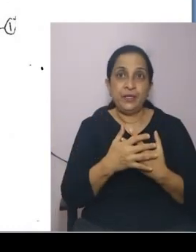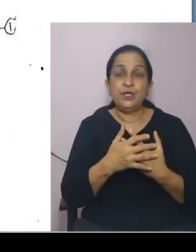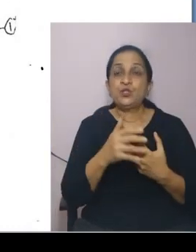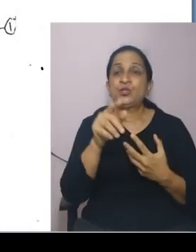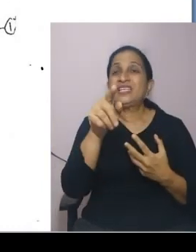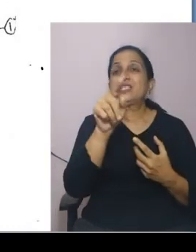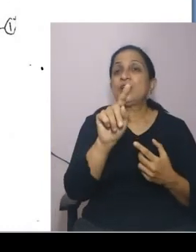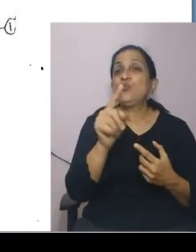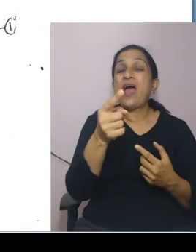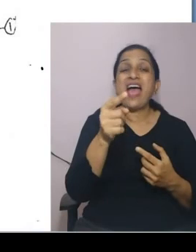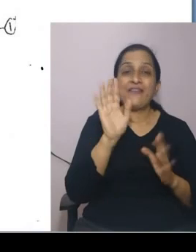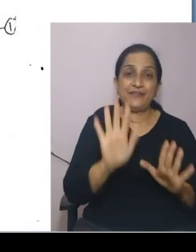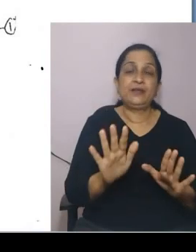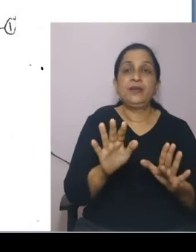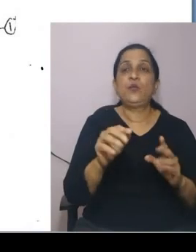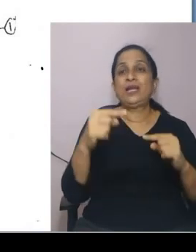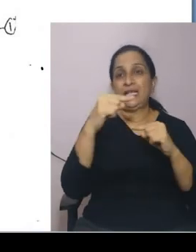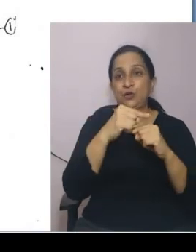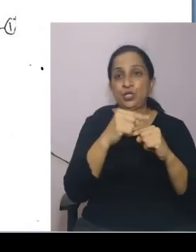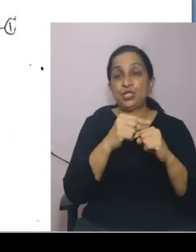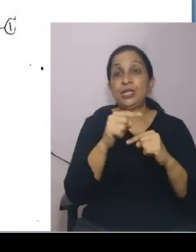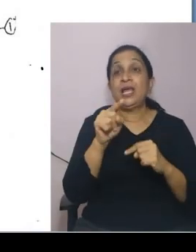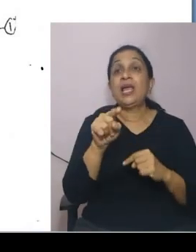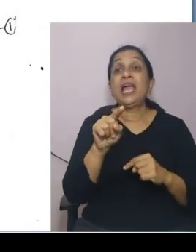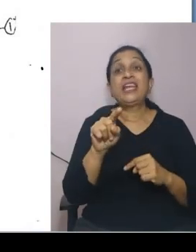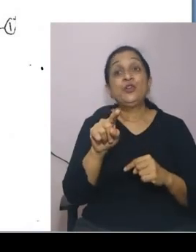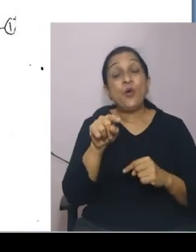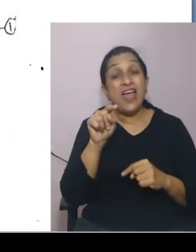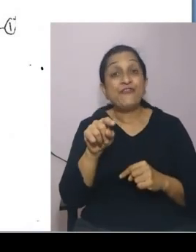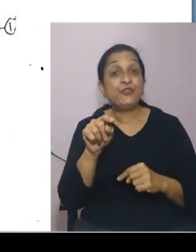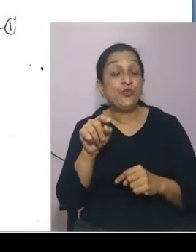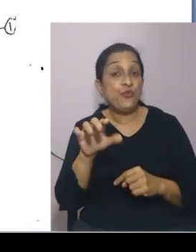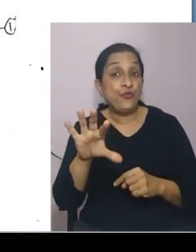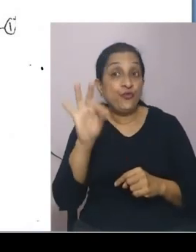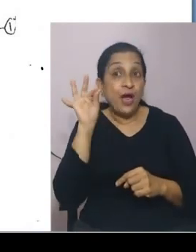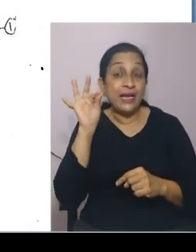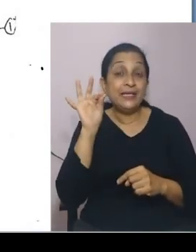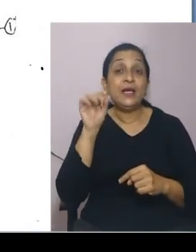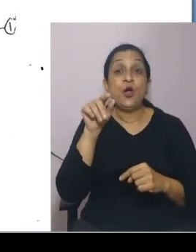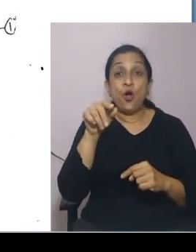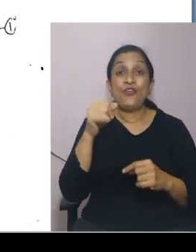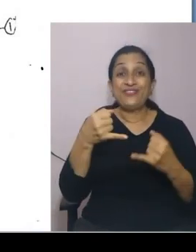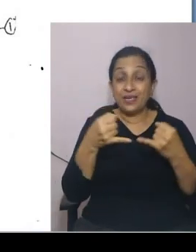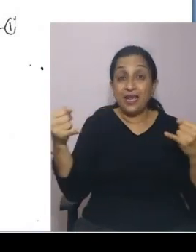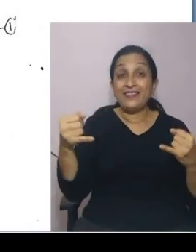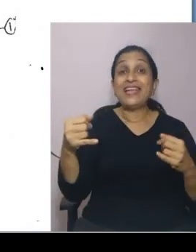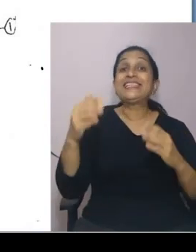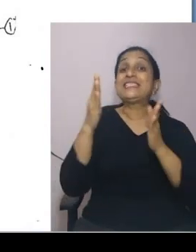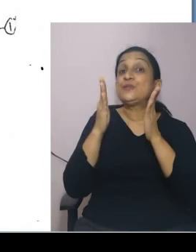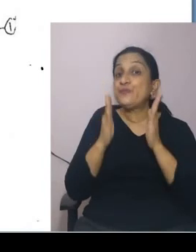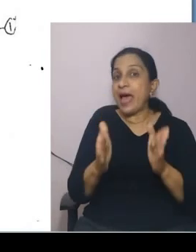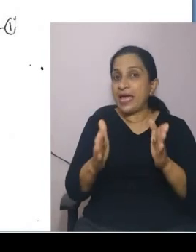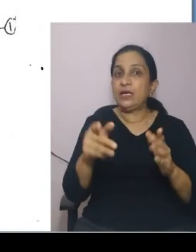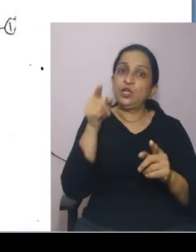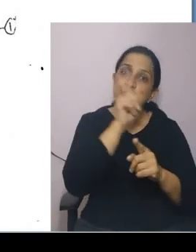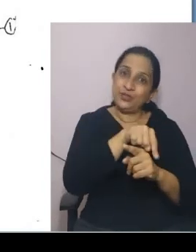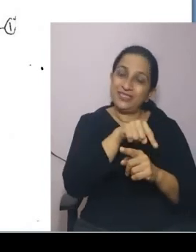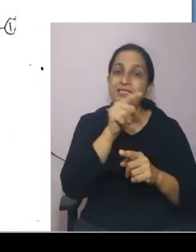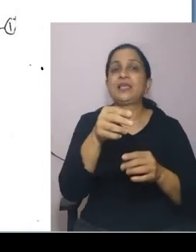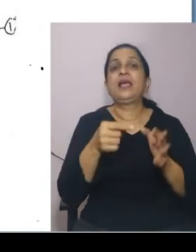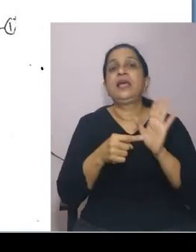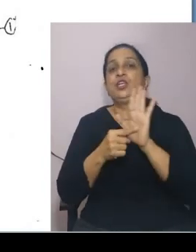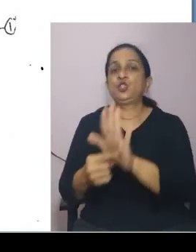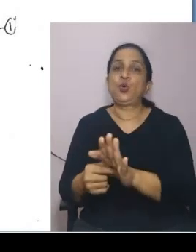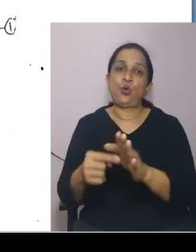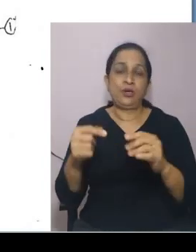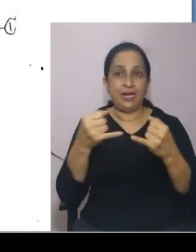supposing this is the equation, okay, and they are asked you to find out the value which is parallel. Okay, so it is given